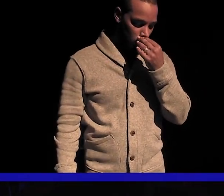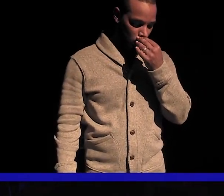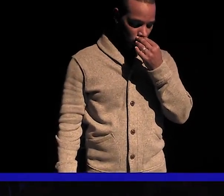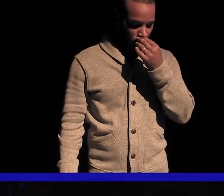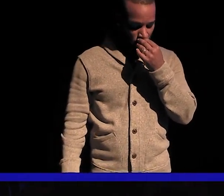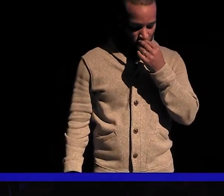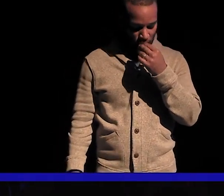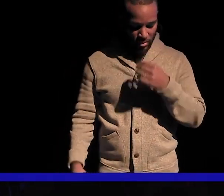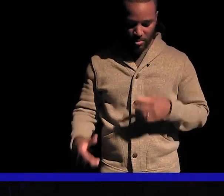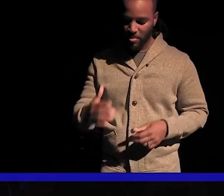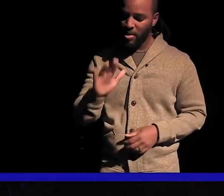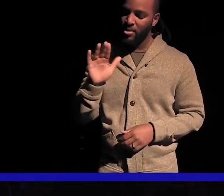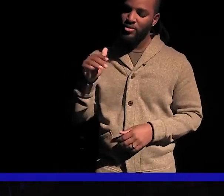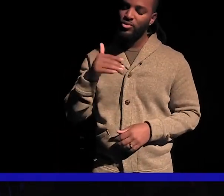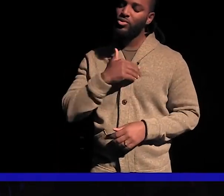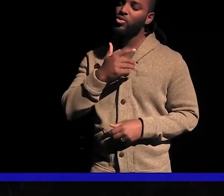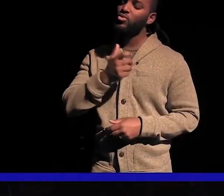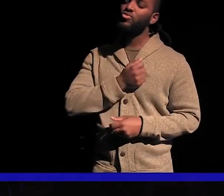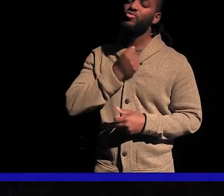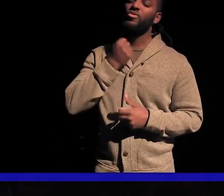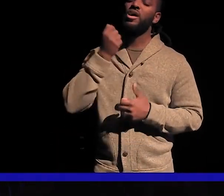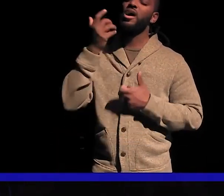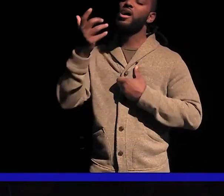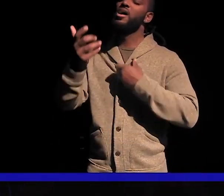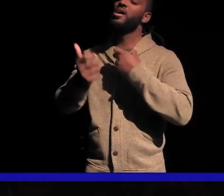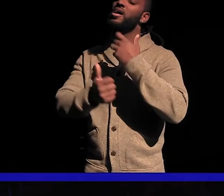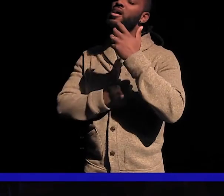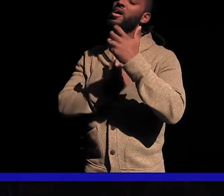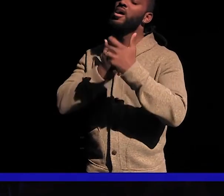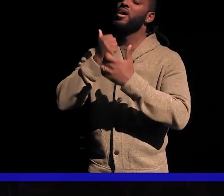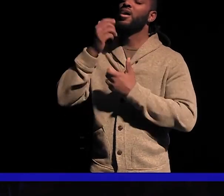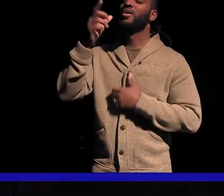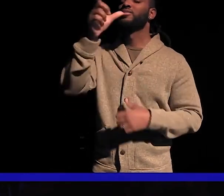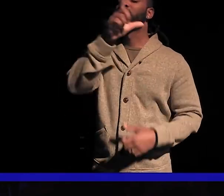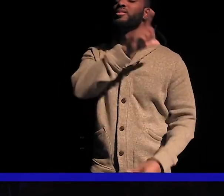Lord. Our souls cry out to the Lord.